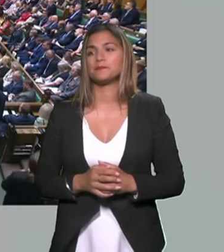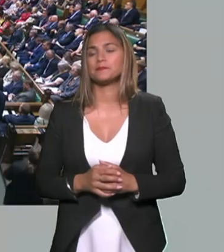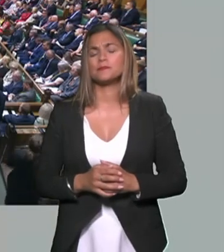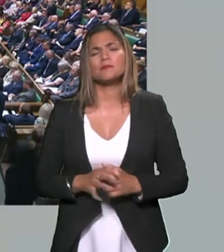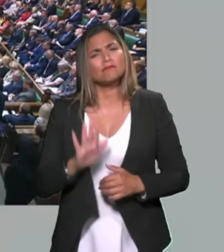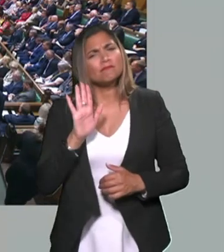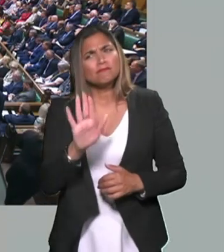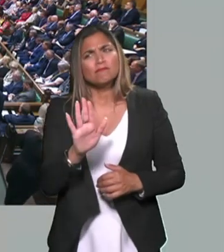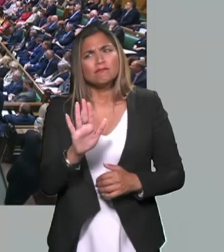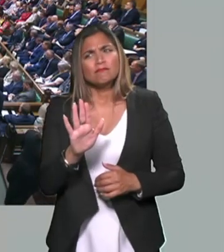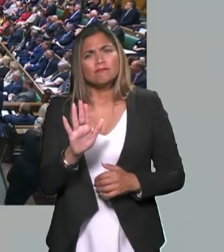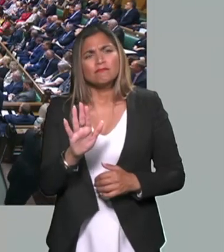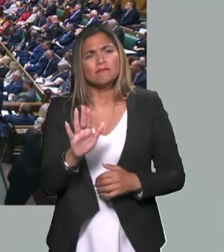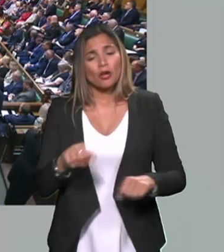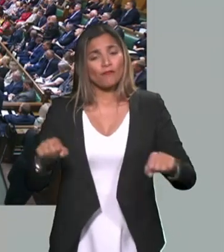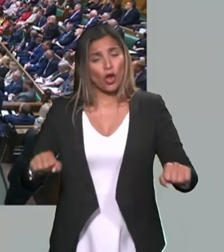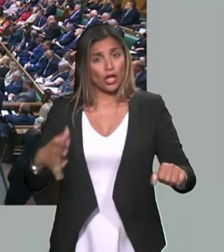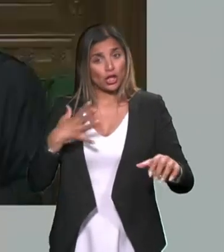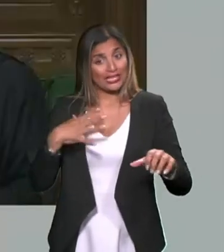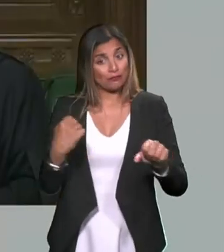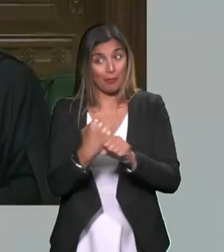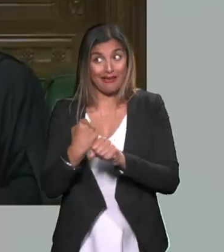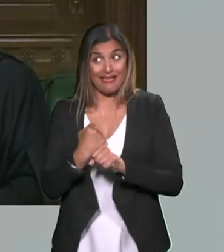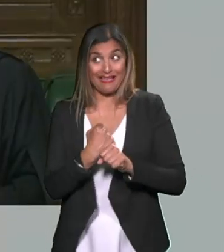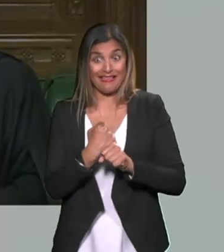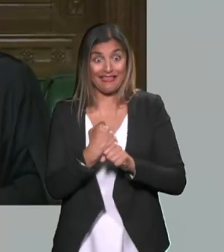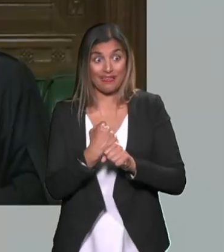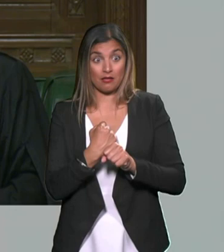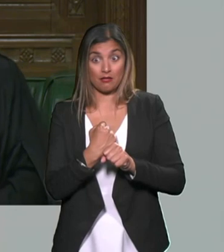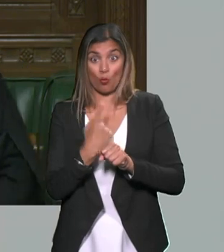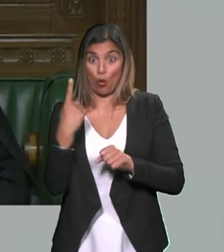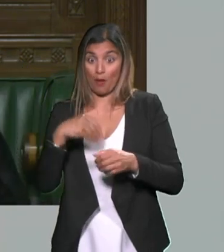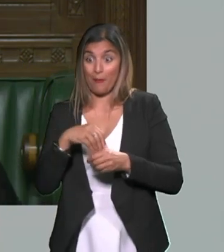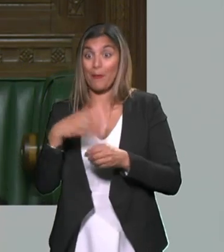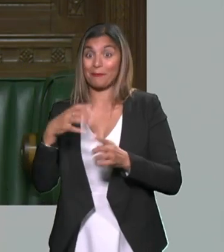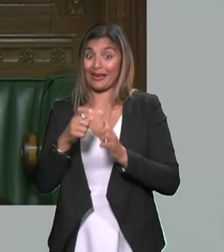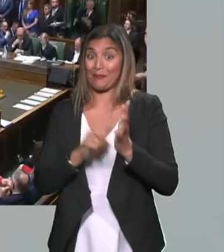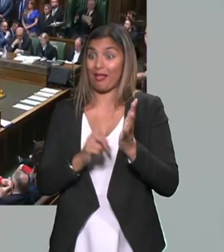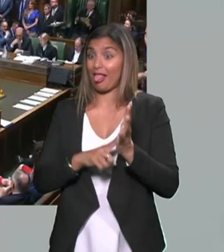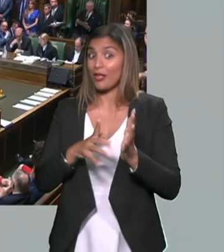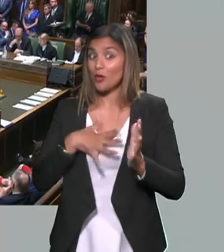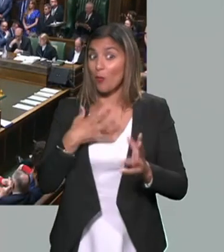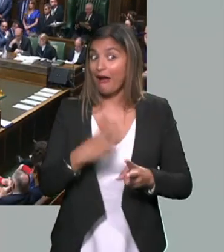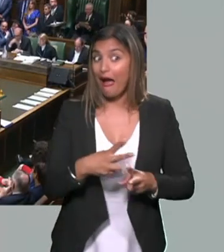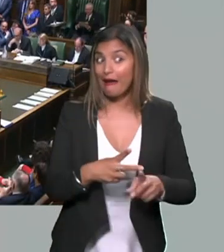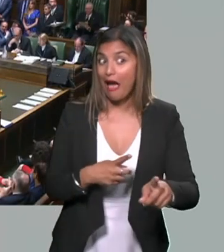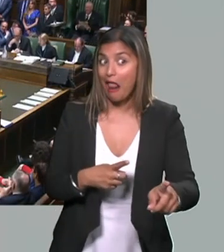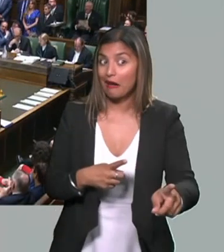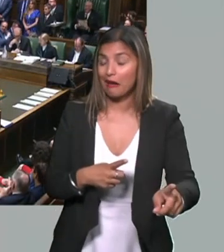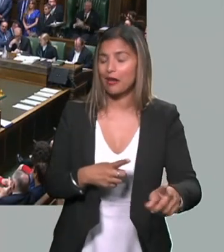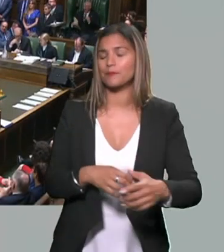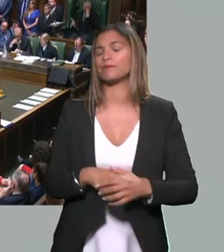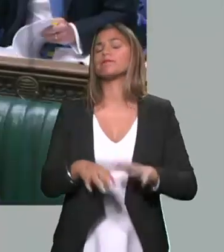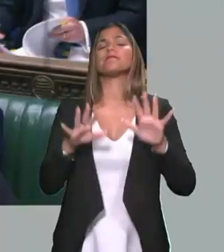Say the furniture has to be repaired, and one of the members already had one bill. I'm sure he doesn't want another. Prime Minister, any one of them would wipe the floor